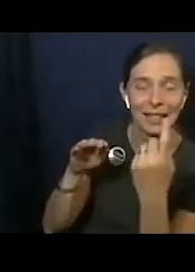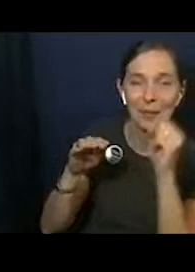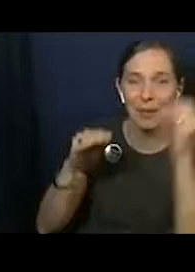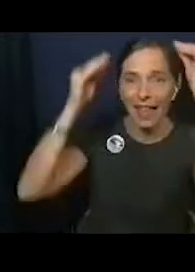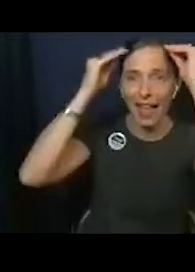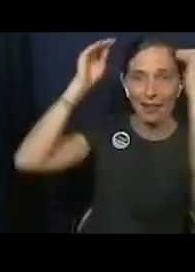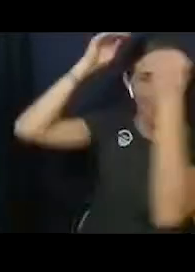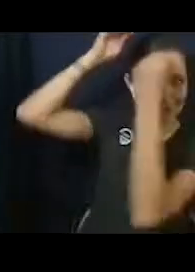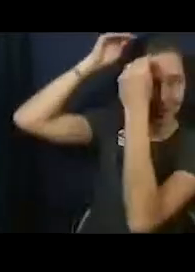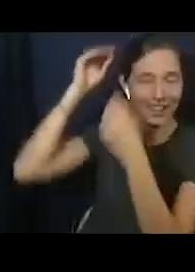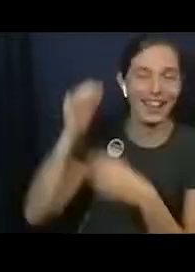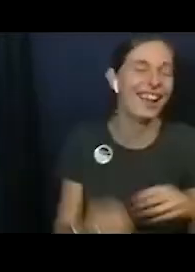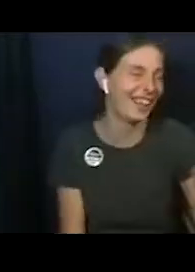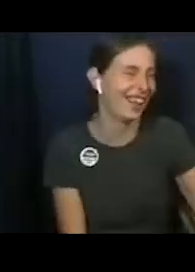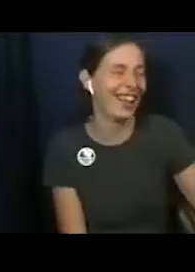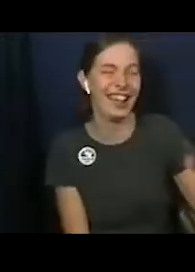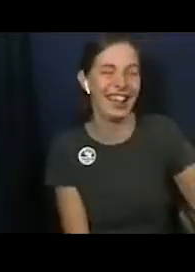for weathering